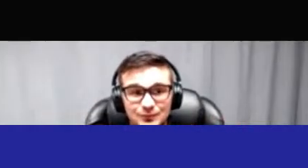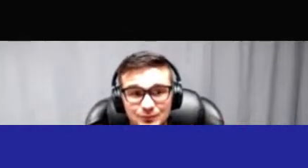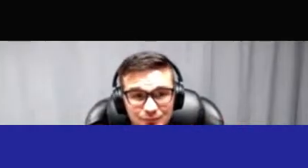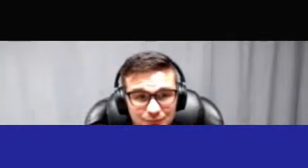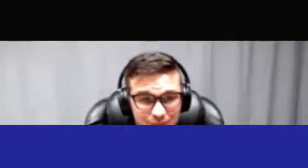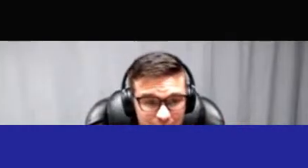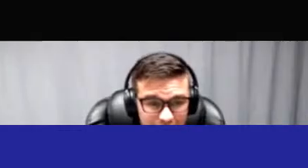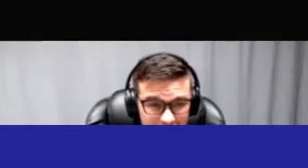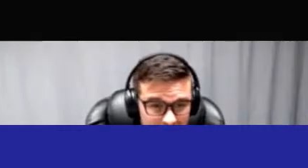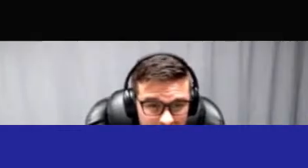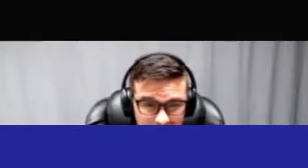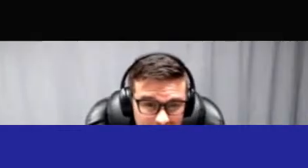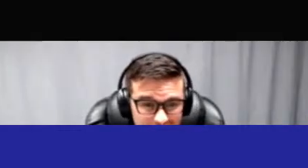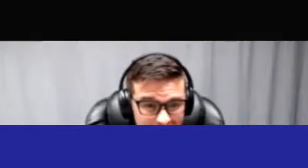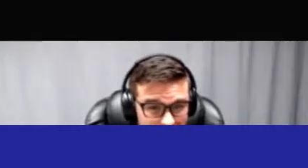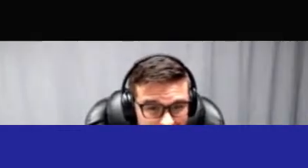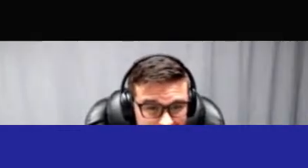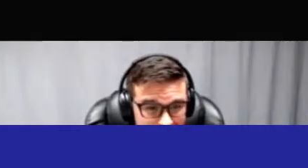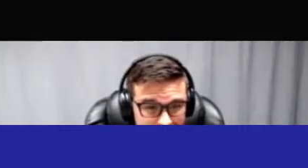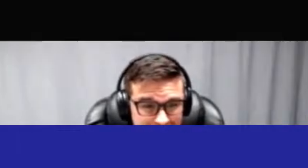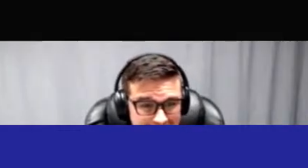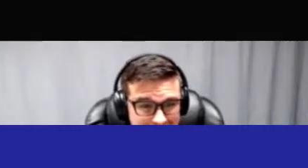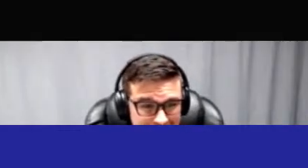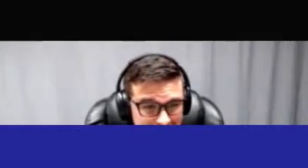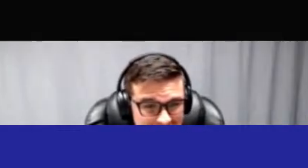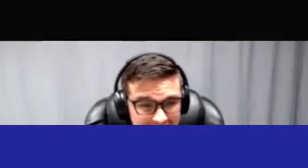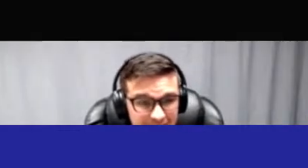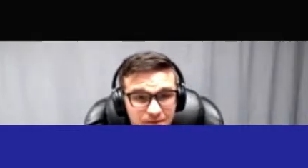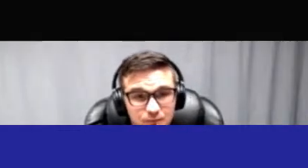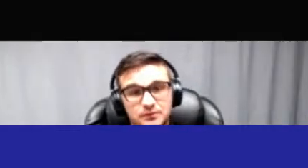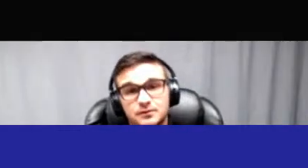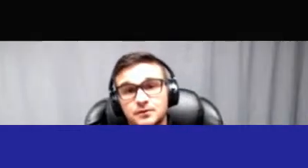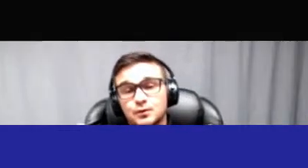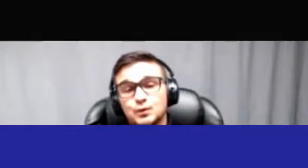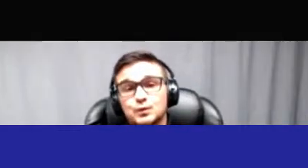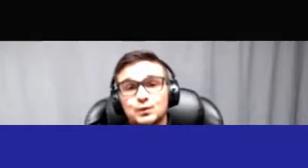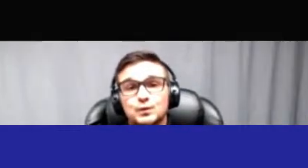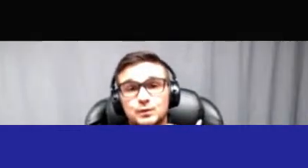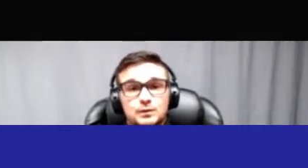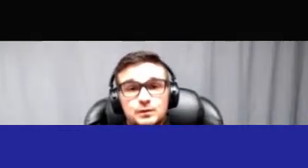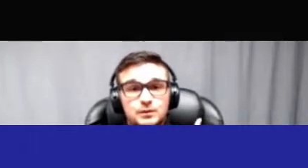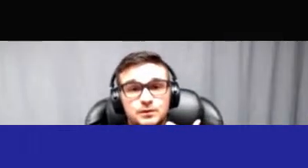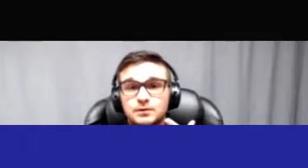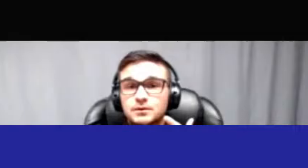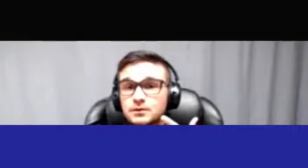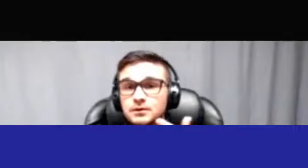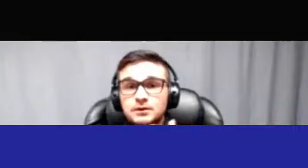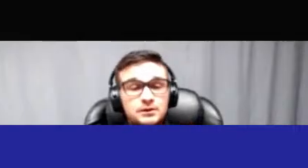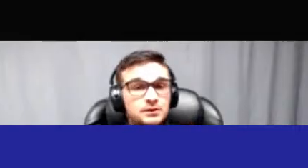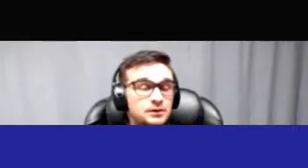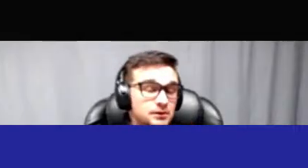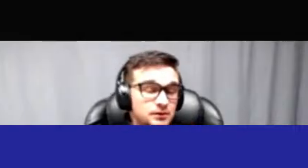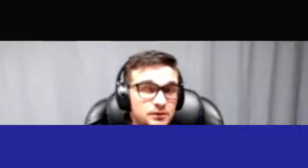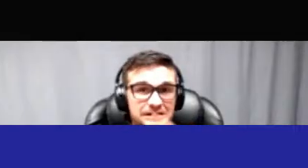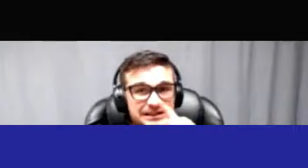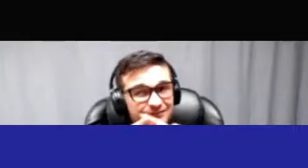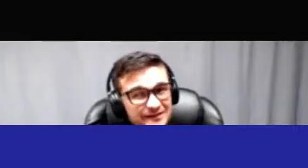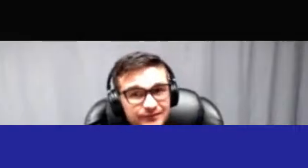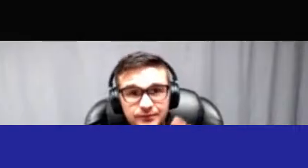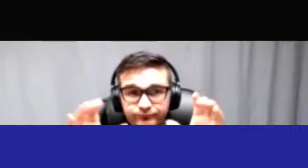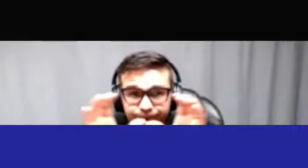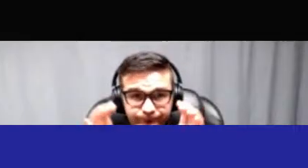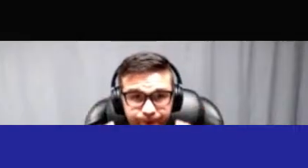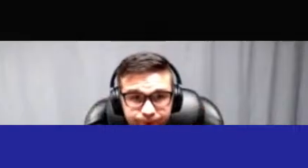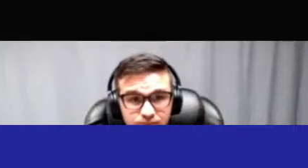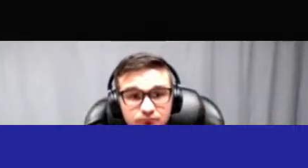degrees. We're really excited about this because this is a culmination of PhDs and DNPs and EDDs who are now subject matter